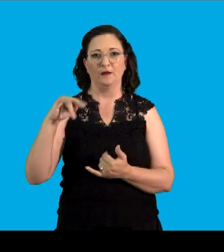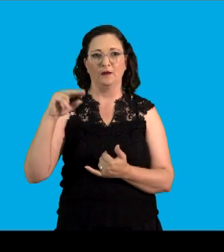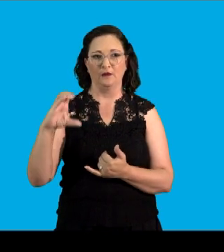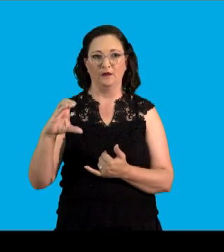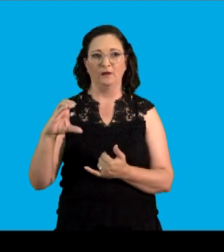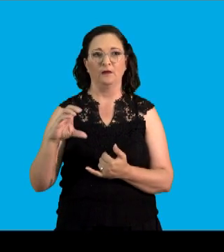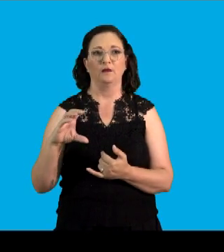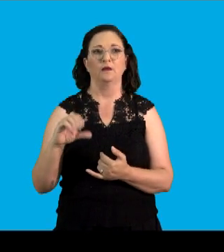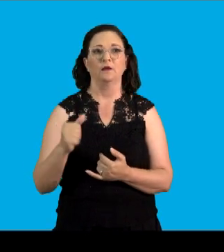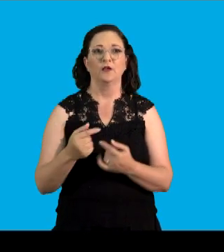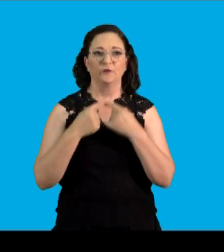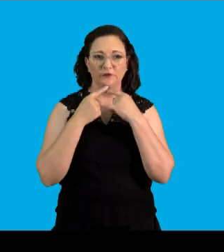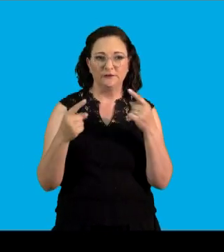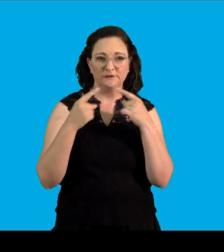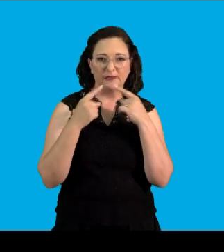your